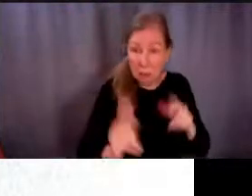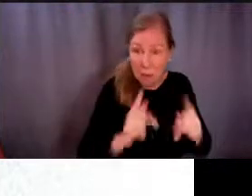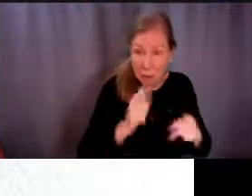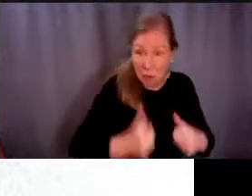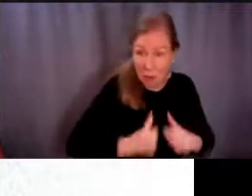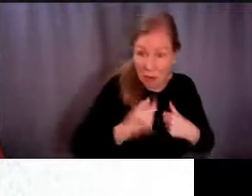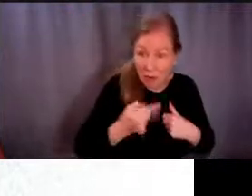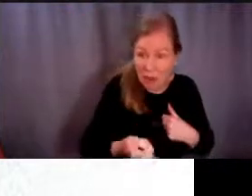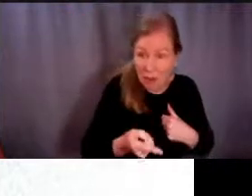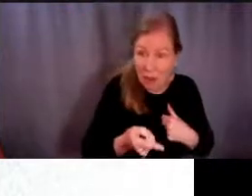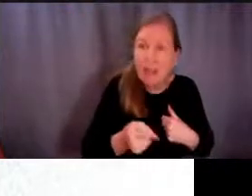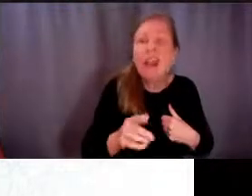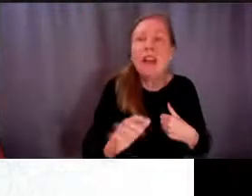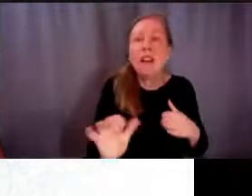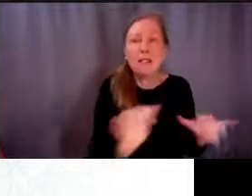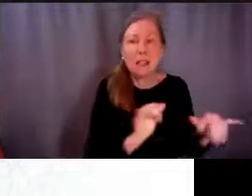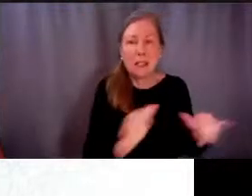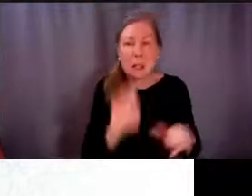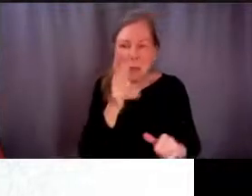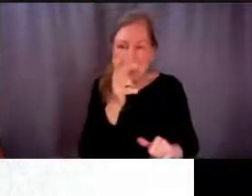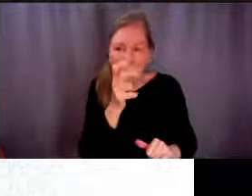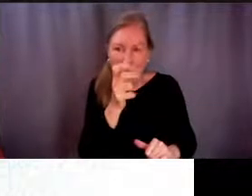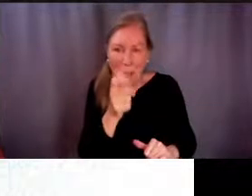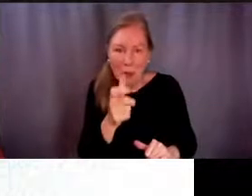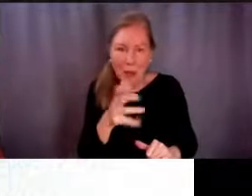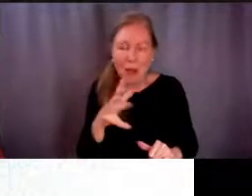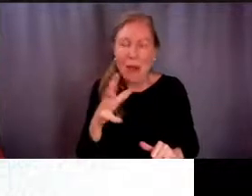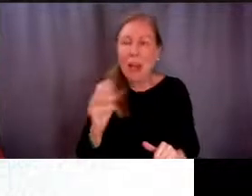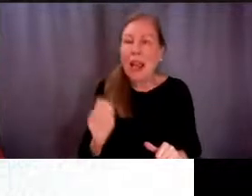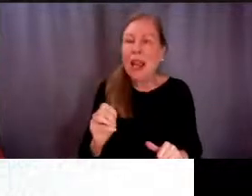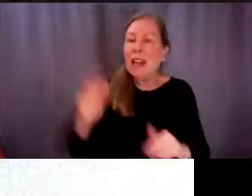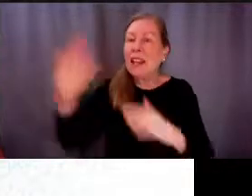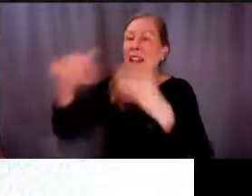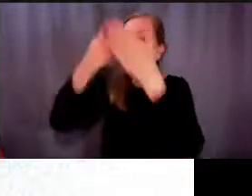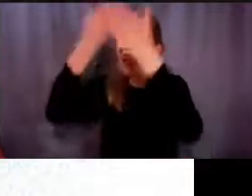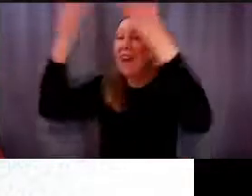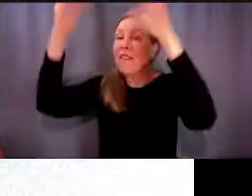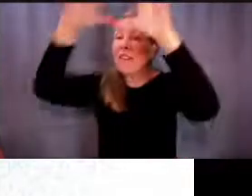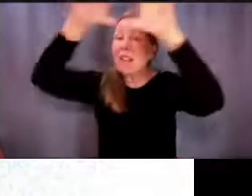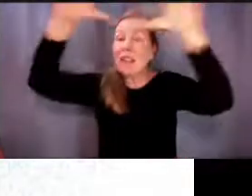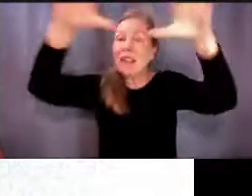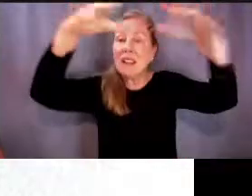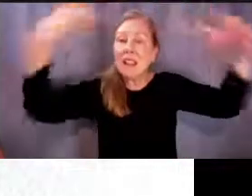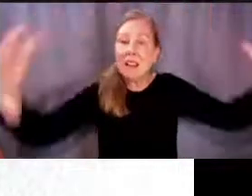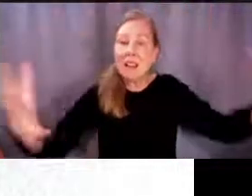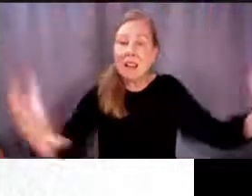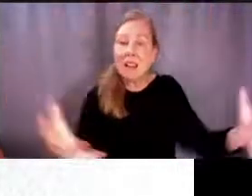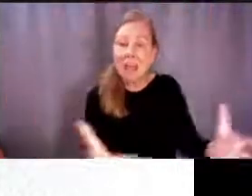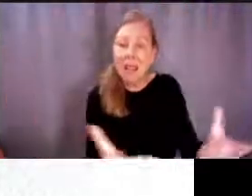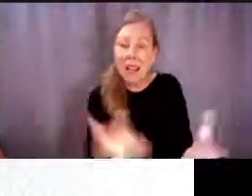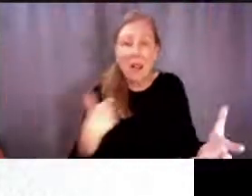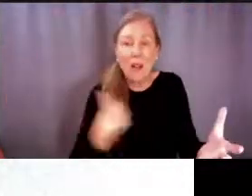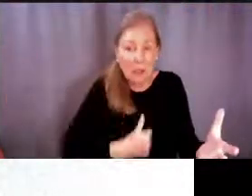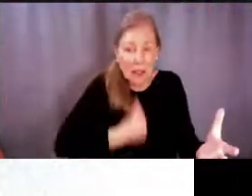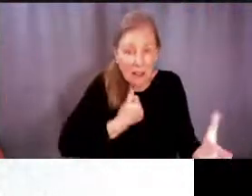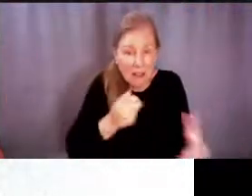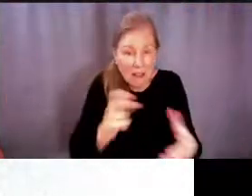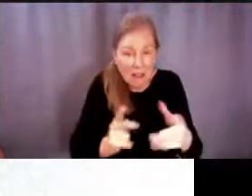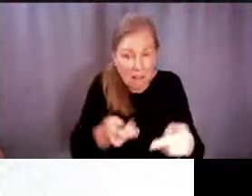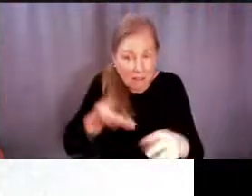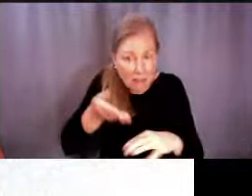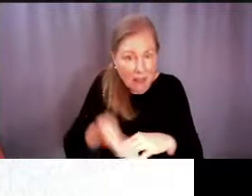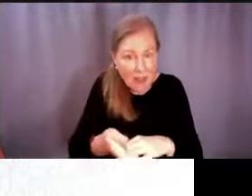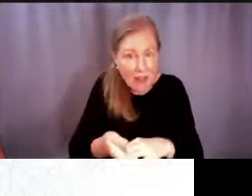who stretch out the heavens like a curtain and spreads them like a tent to live in. Who brings princes to